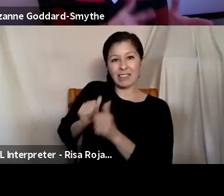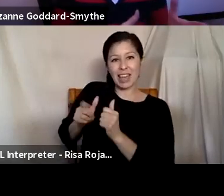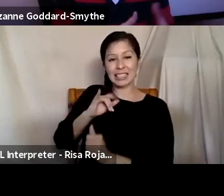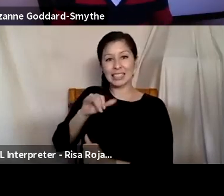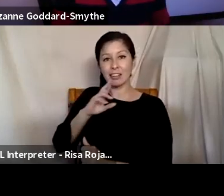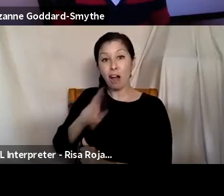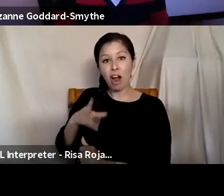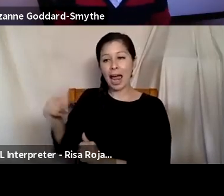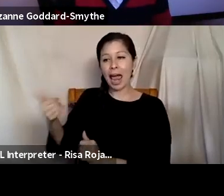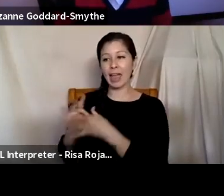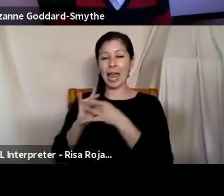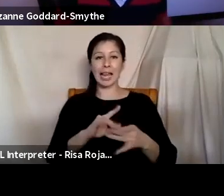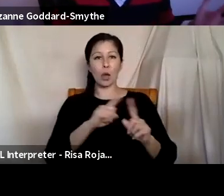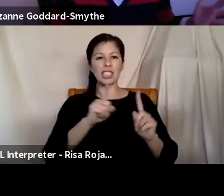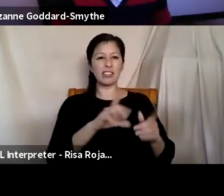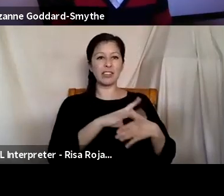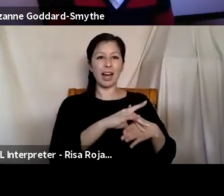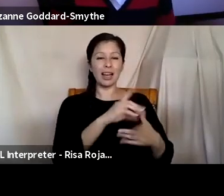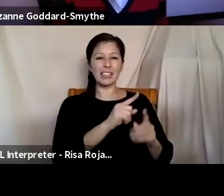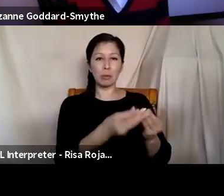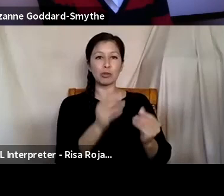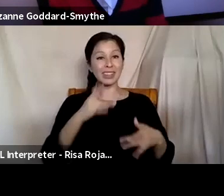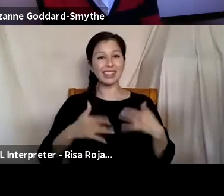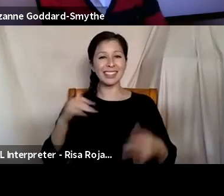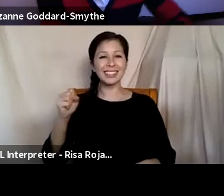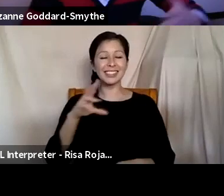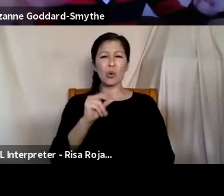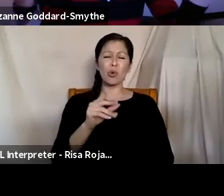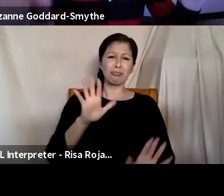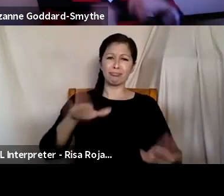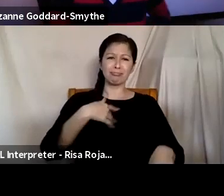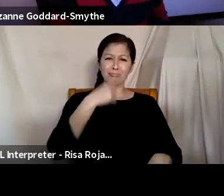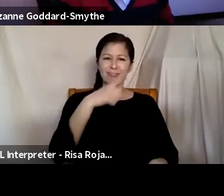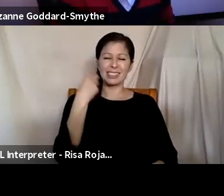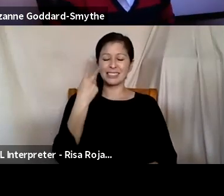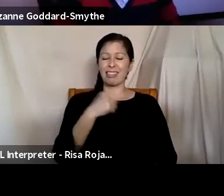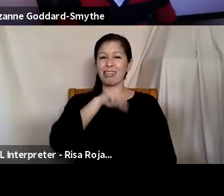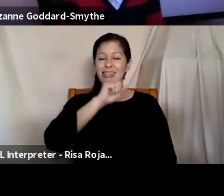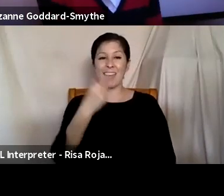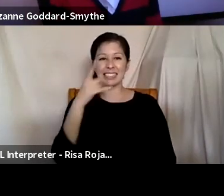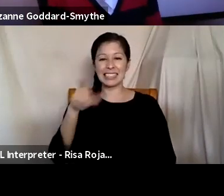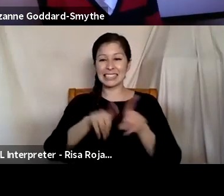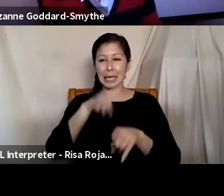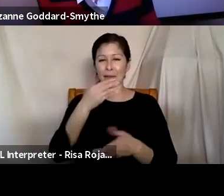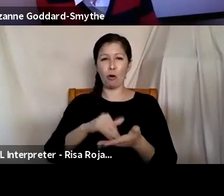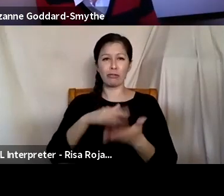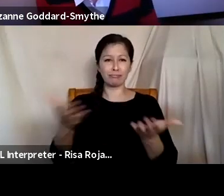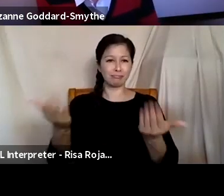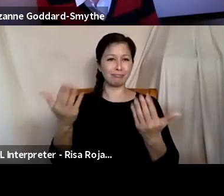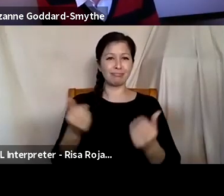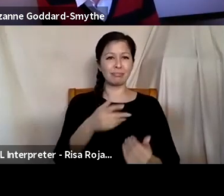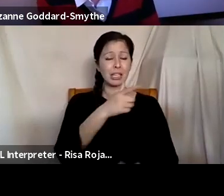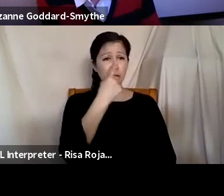how they connect with different material. It's exciting. So no, we love seeing these kids over and over. Monika, may I add to